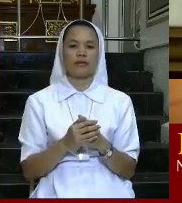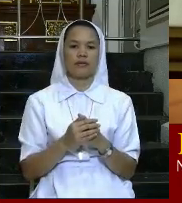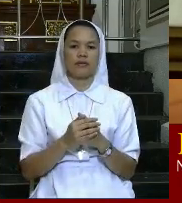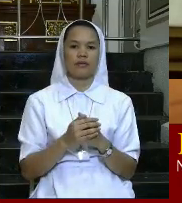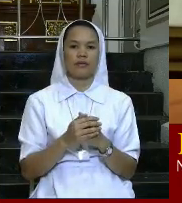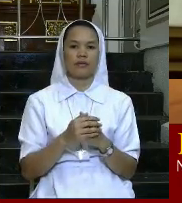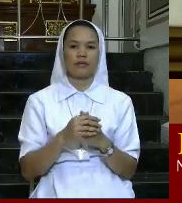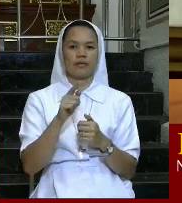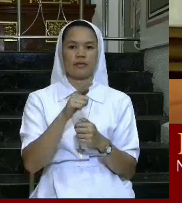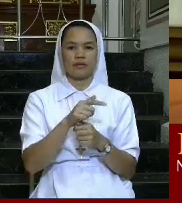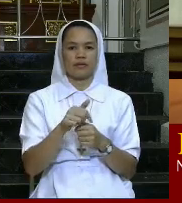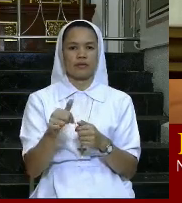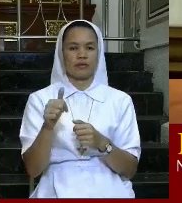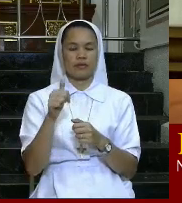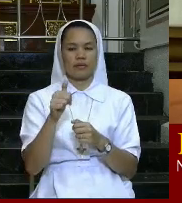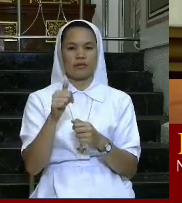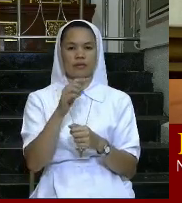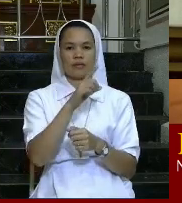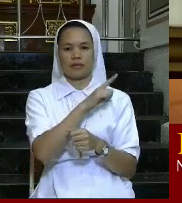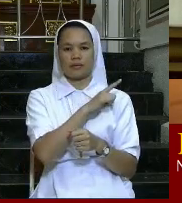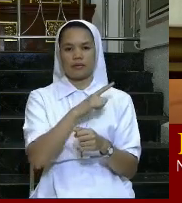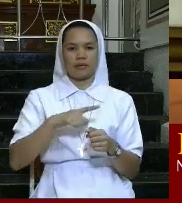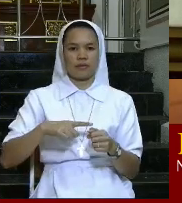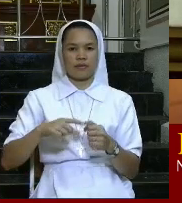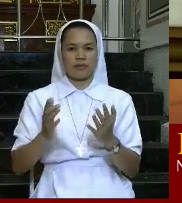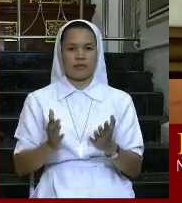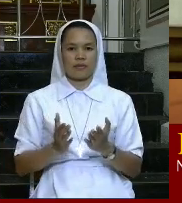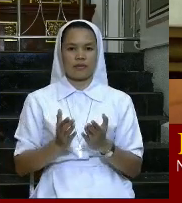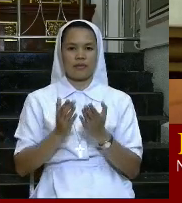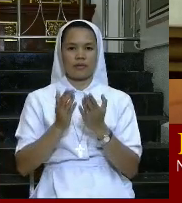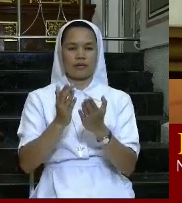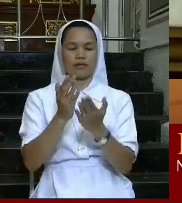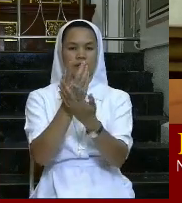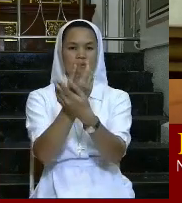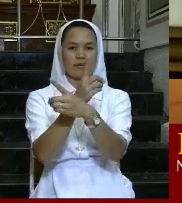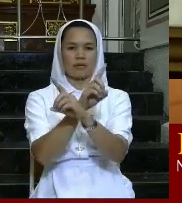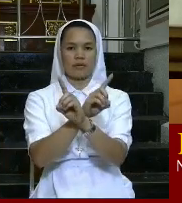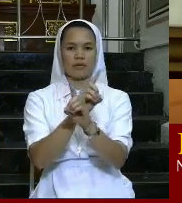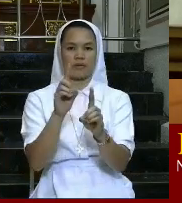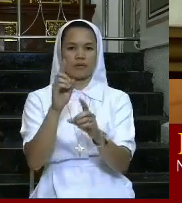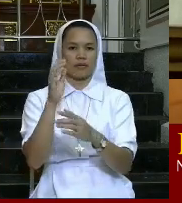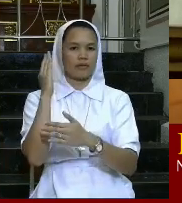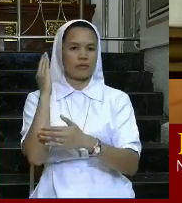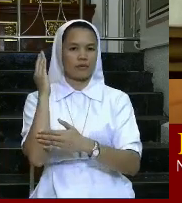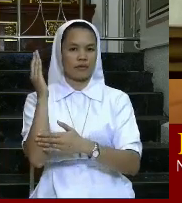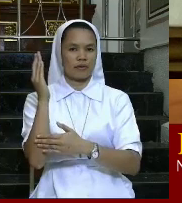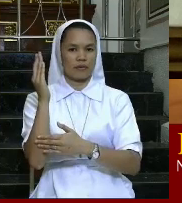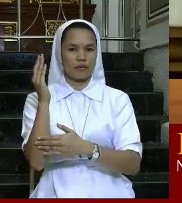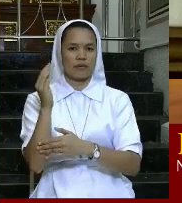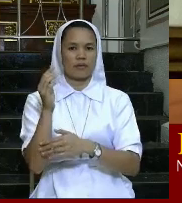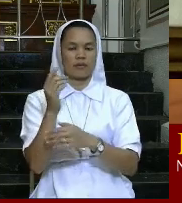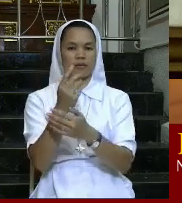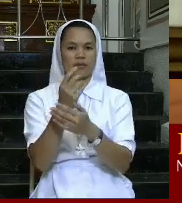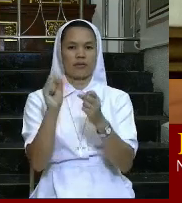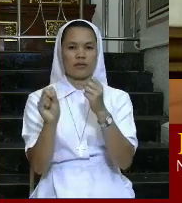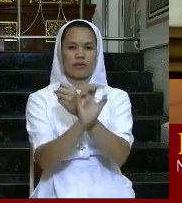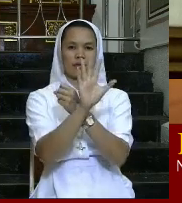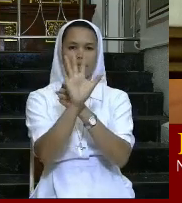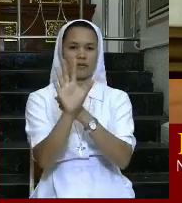He relied on the Lord. Let him deliver him. Let him rescue